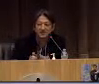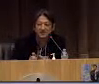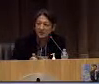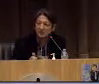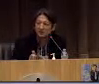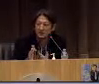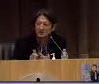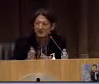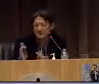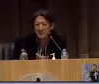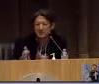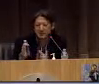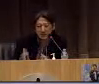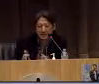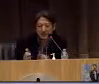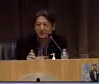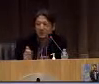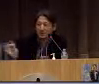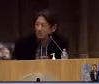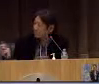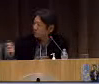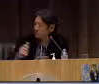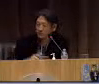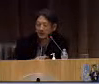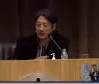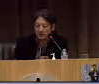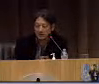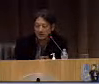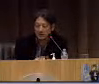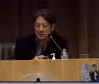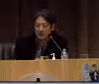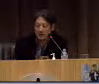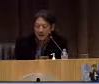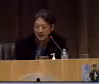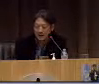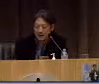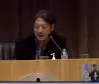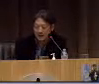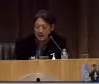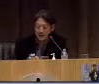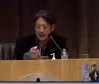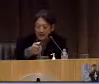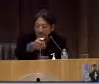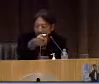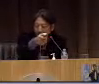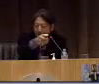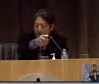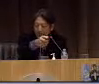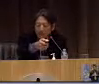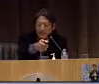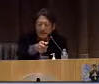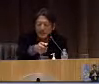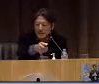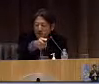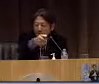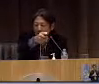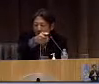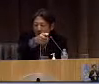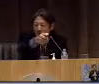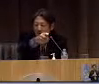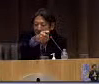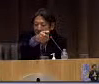that has 3 branches, management and a state management, as Dr. Rinaldo said.